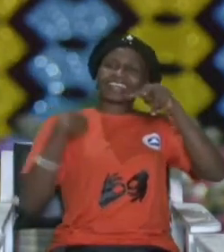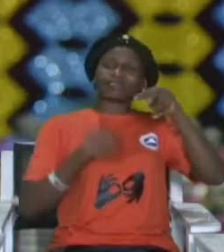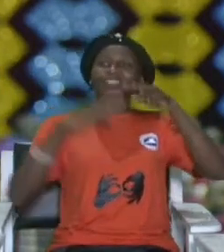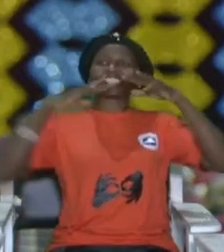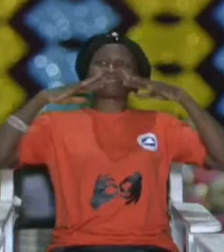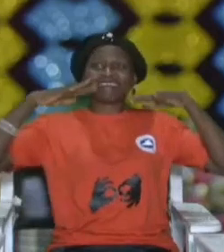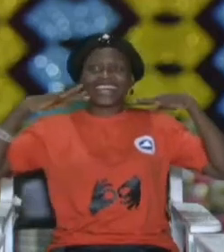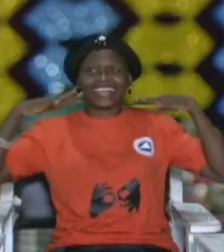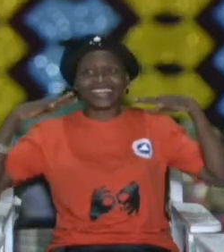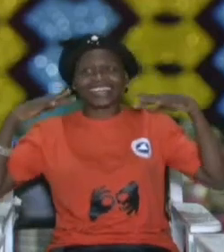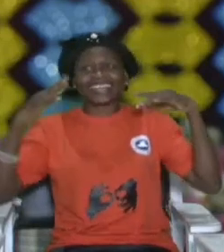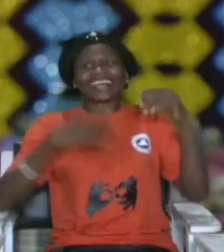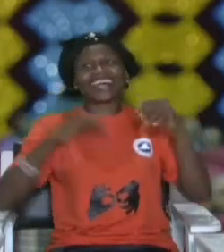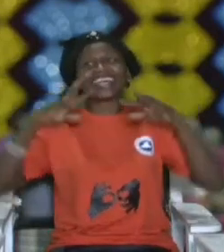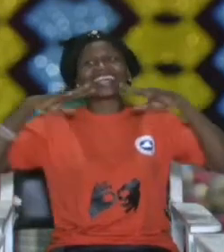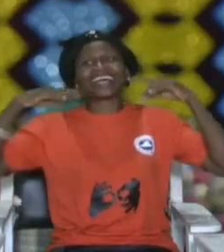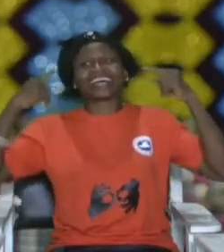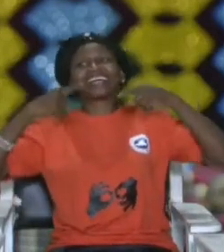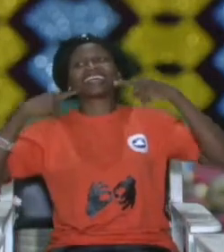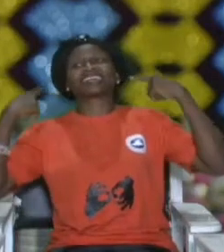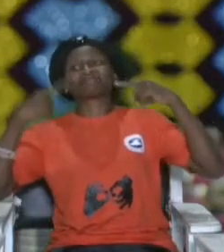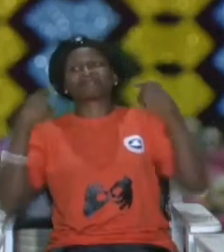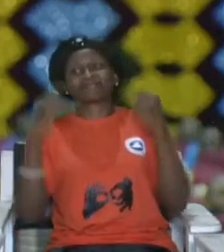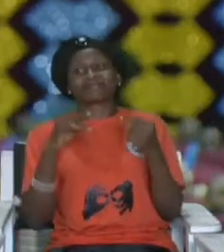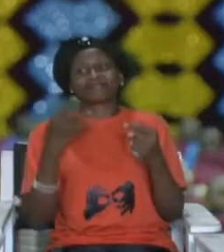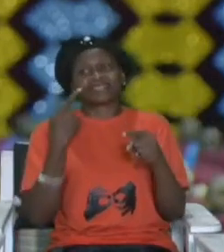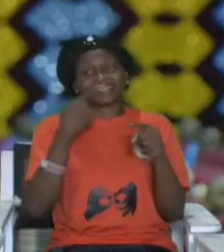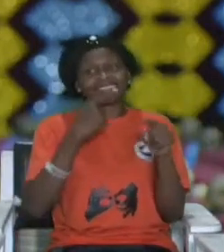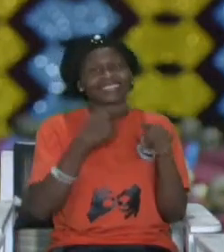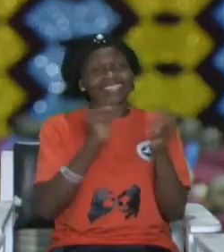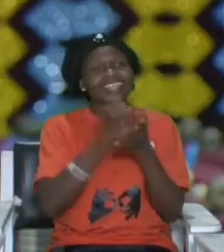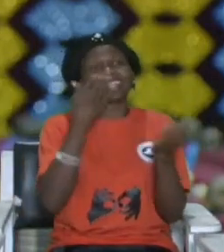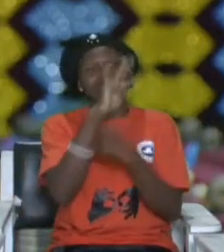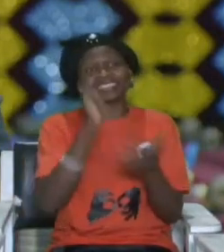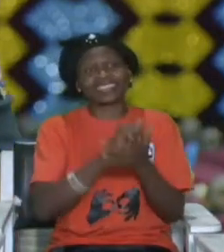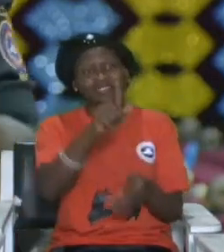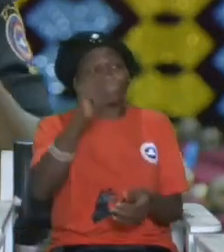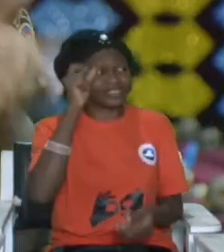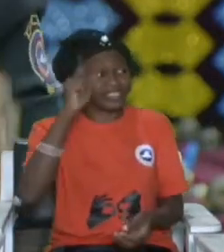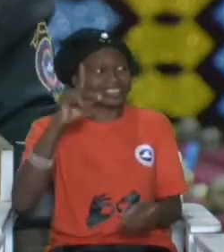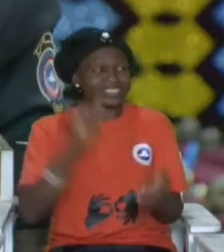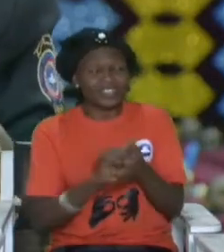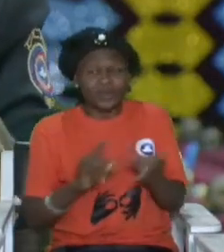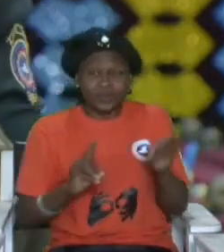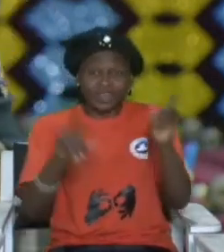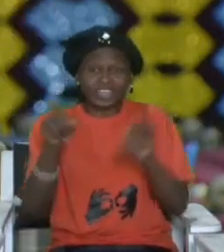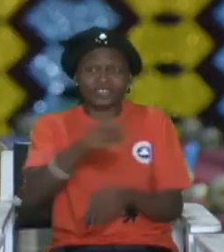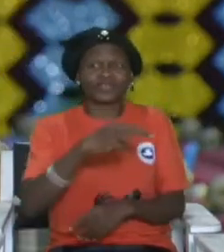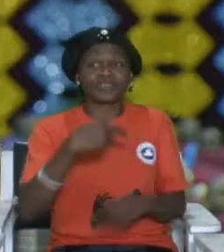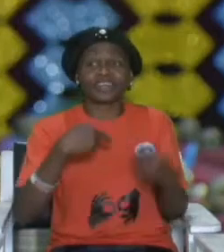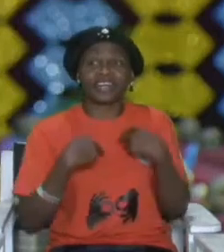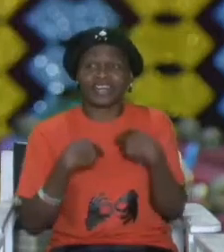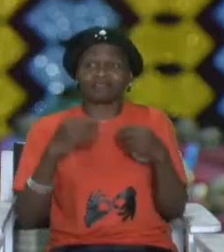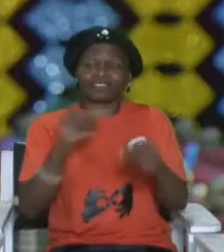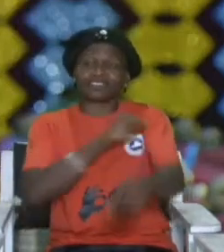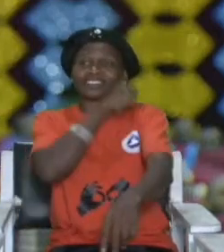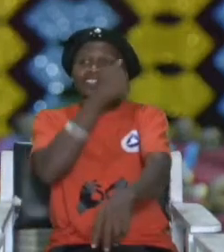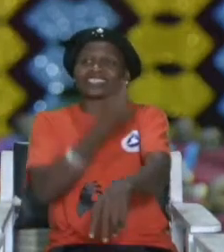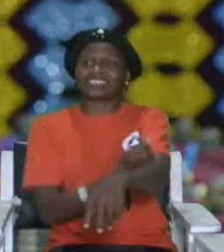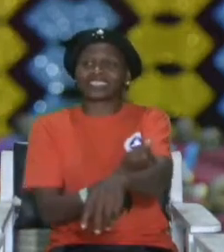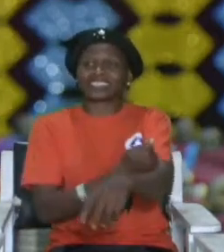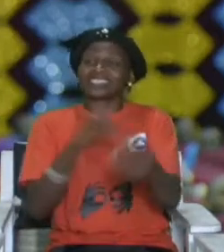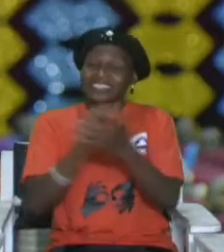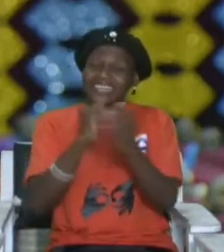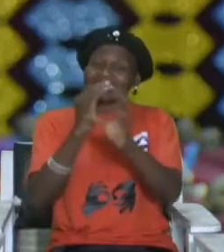smiled and laughed. That thank God that you understood that while you have the authority,